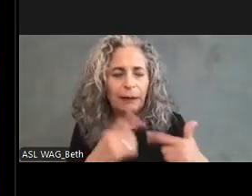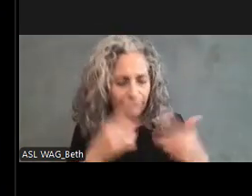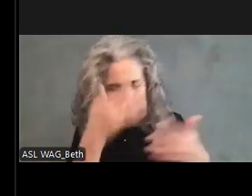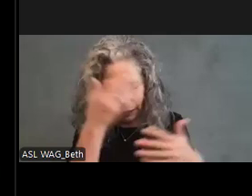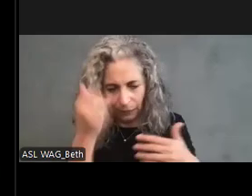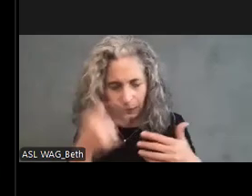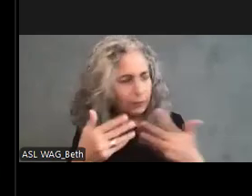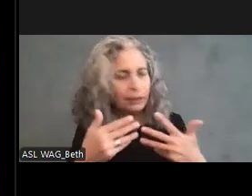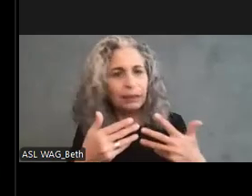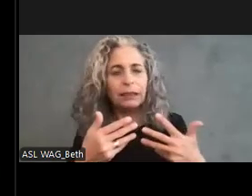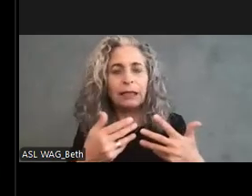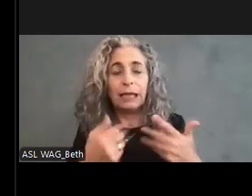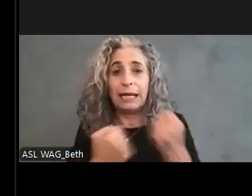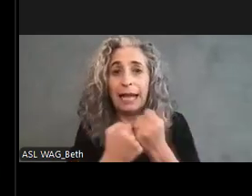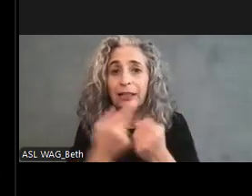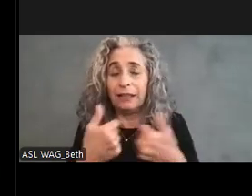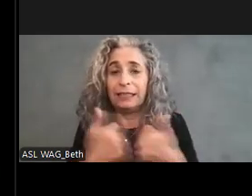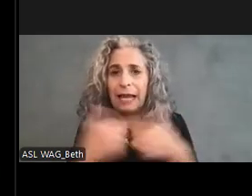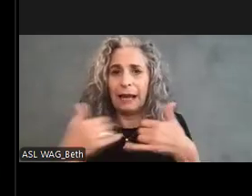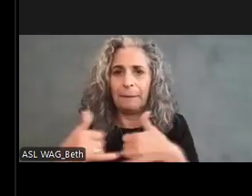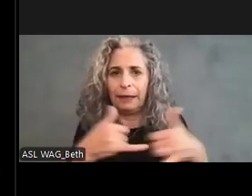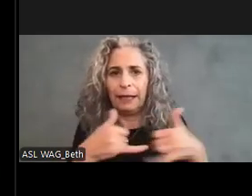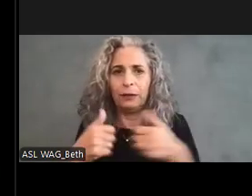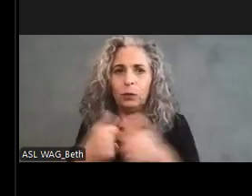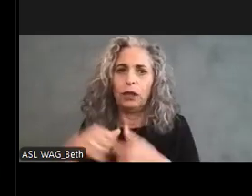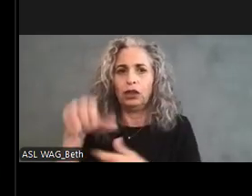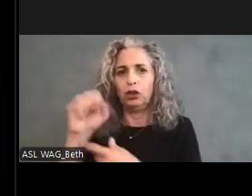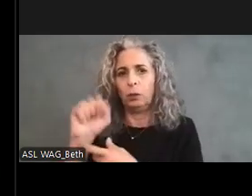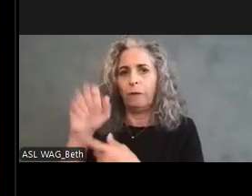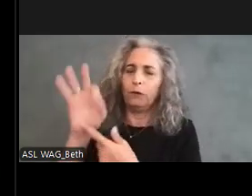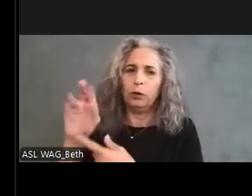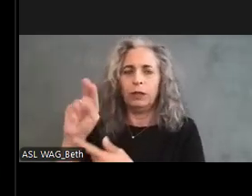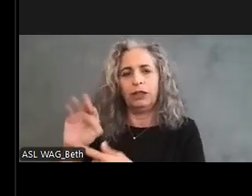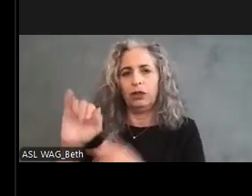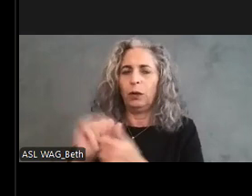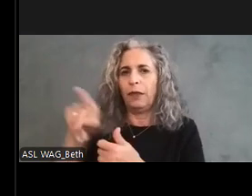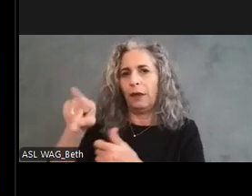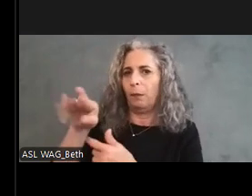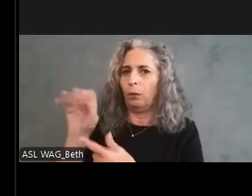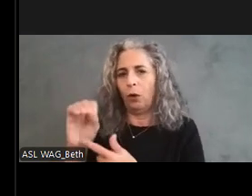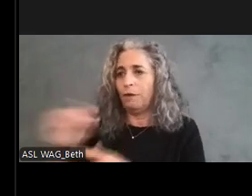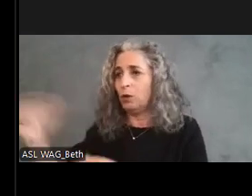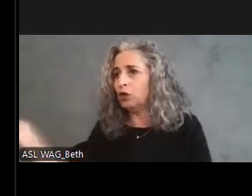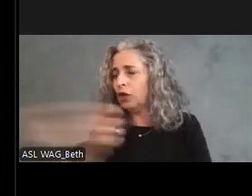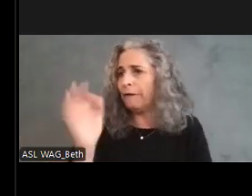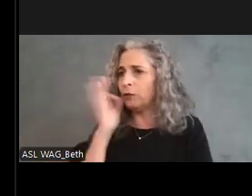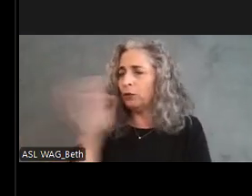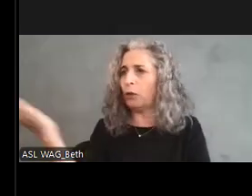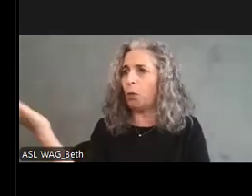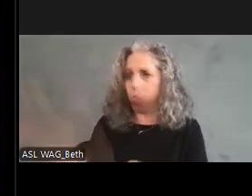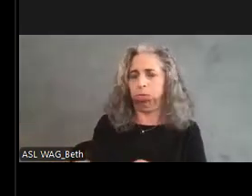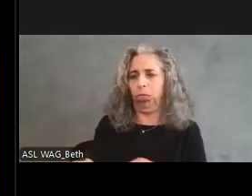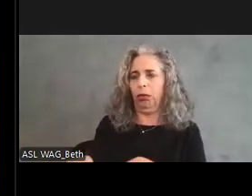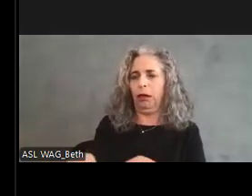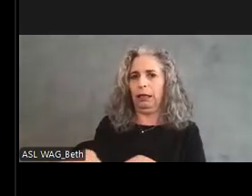So enhancing this gameplay, I know with Super Fruit Ninja on the Apple Vision Pro, when you slice a fruit, it actually like splatters and it can go over your couch in